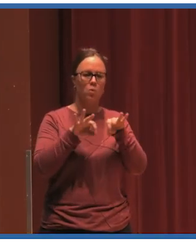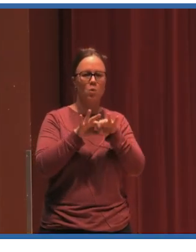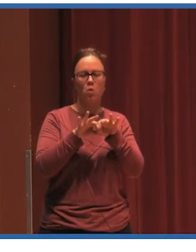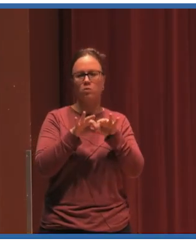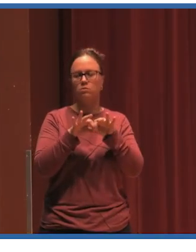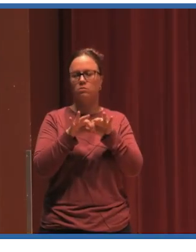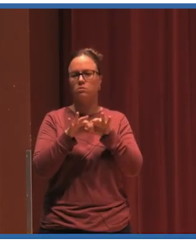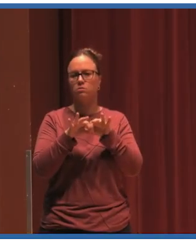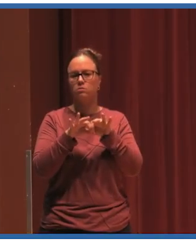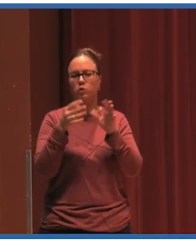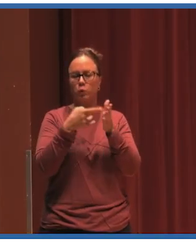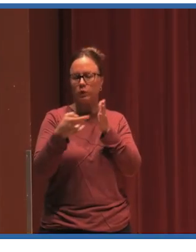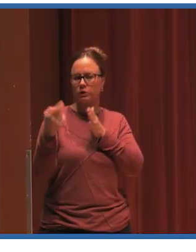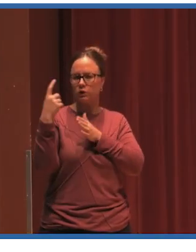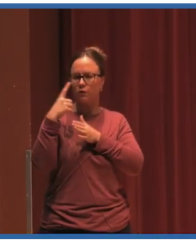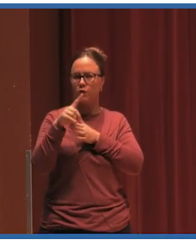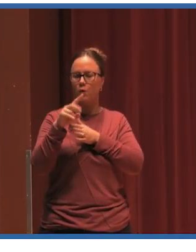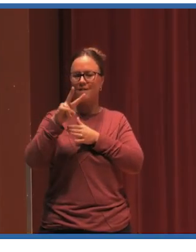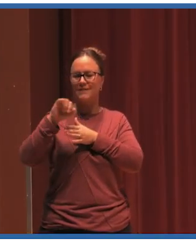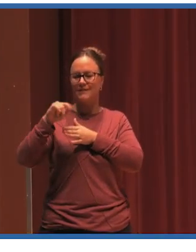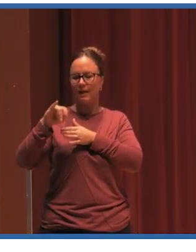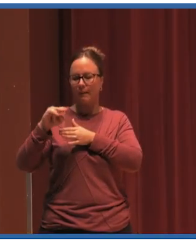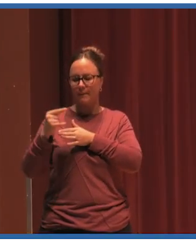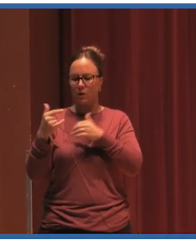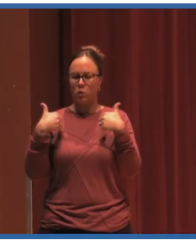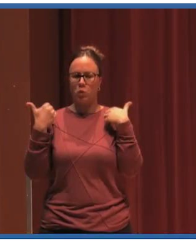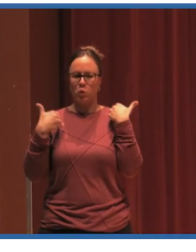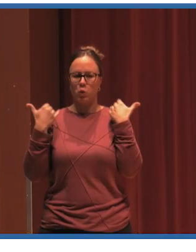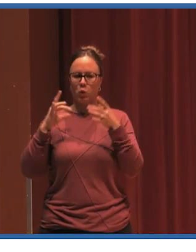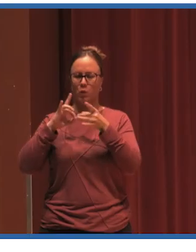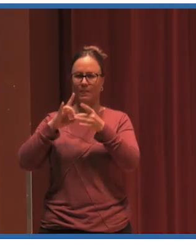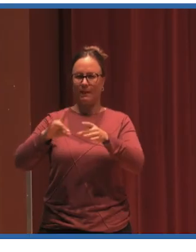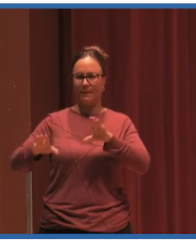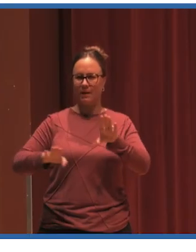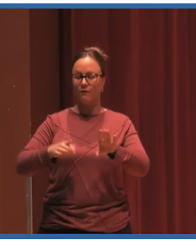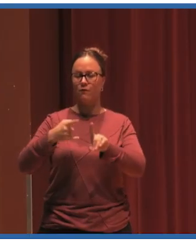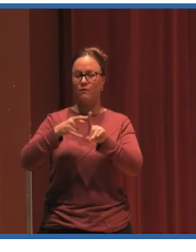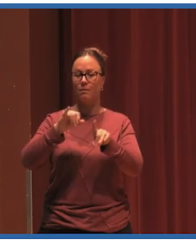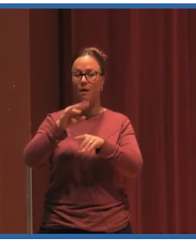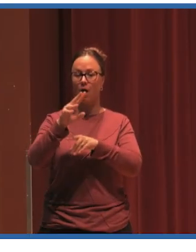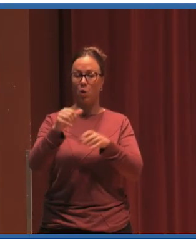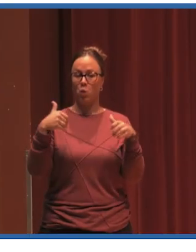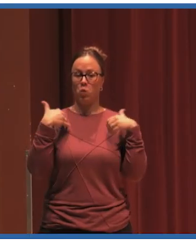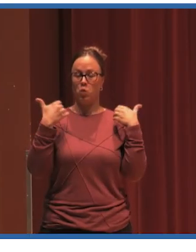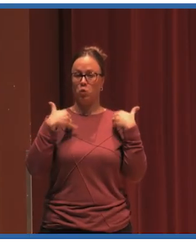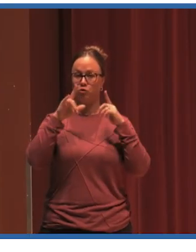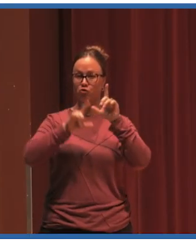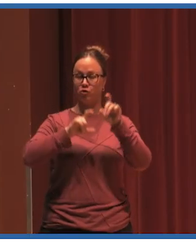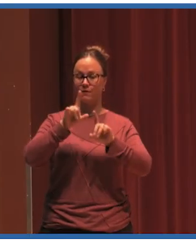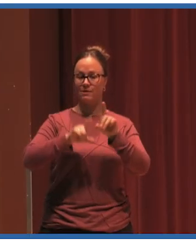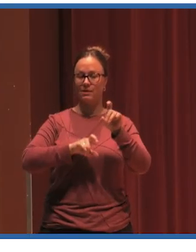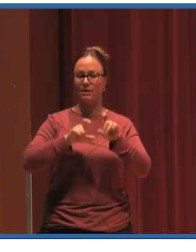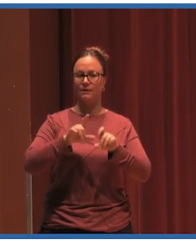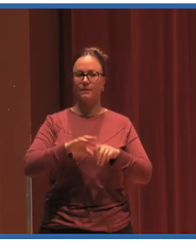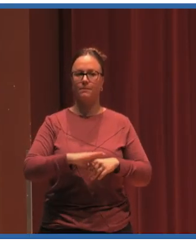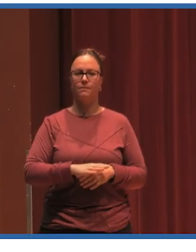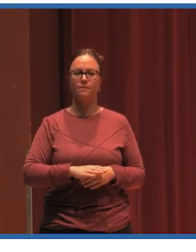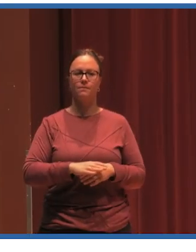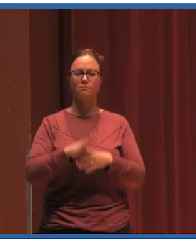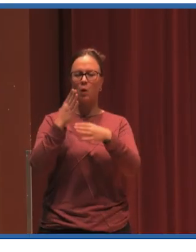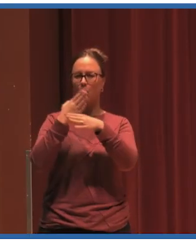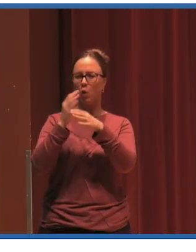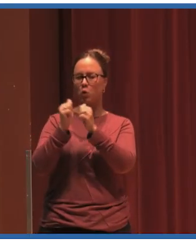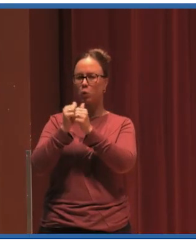to vaping and other youth-related behaviors was from the Iowa Youth Survey, which was conducted by Iowa HHS in partnership with